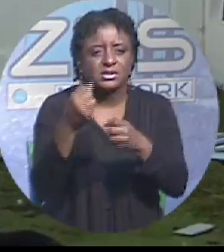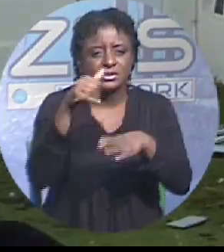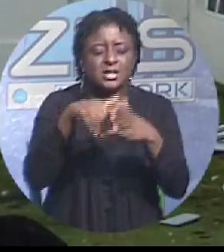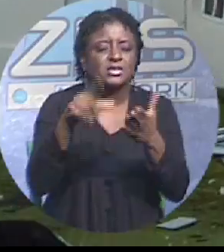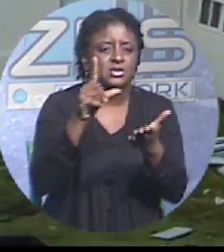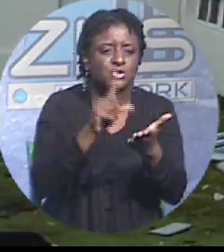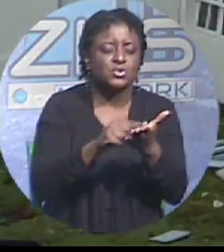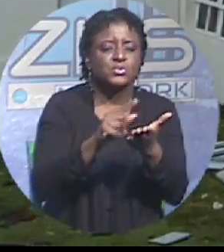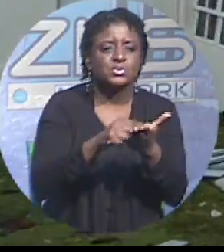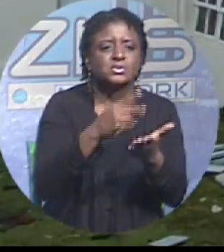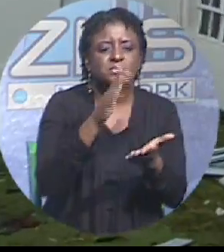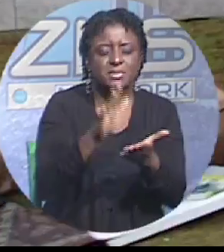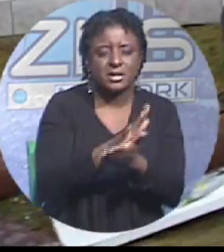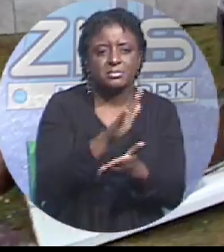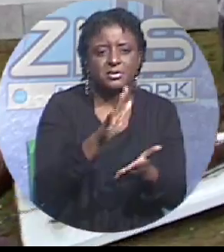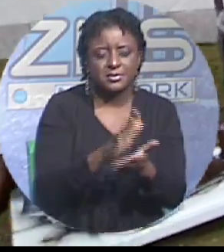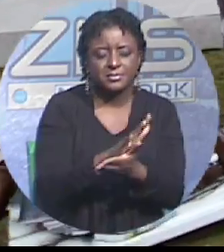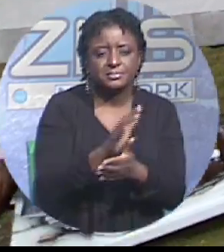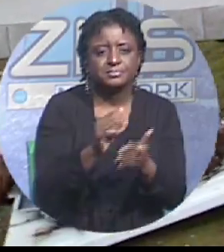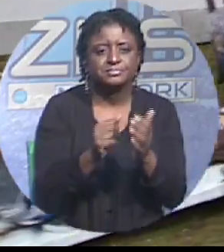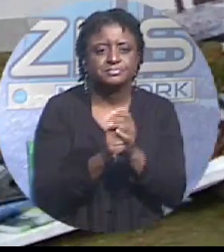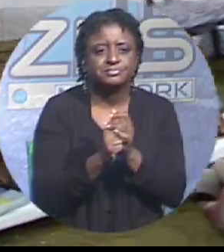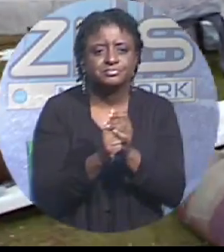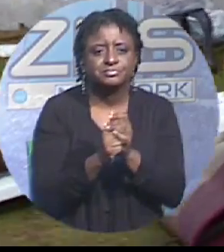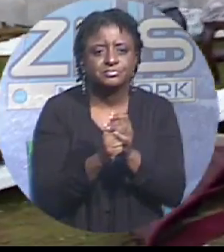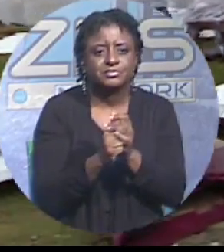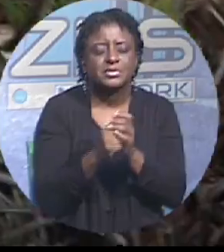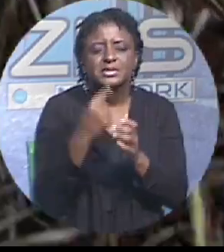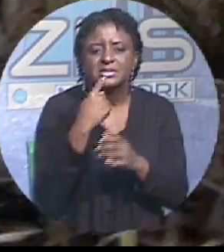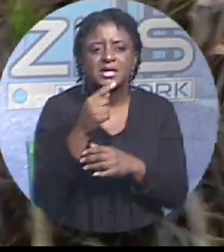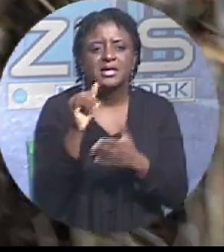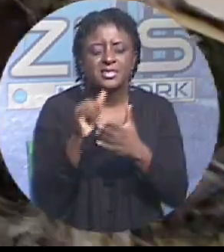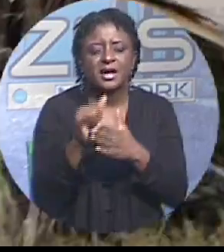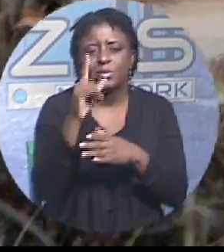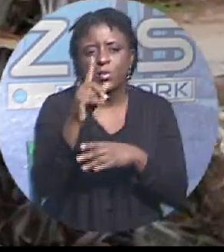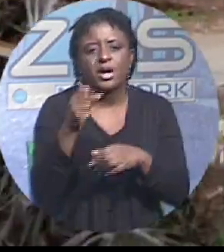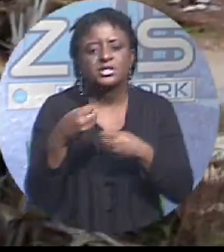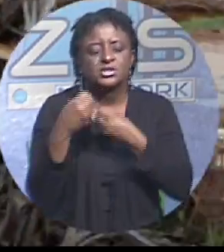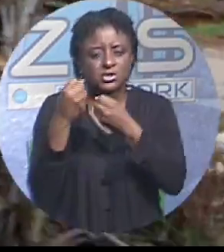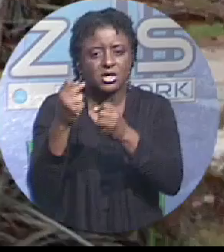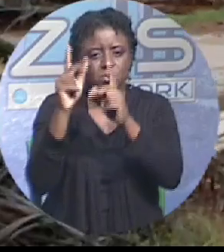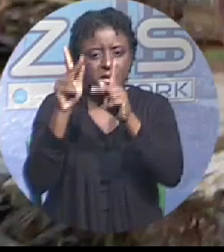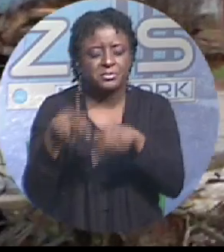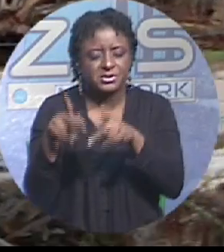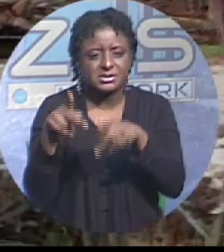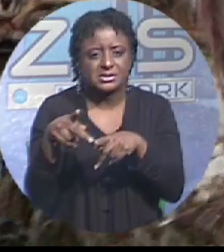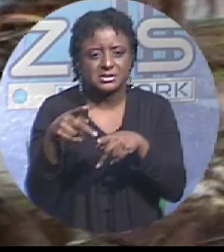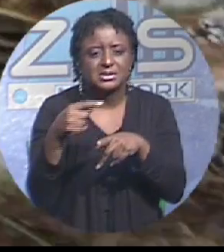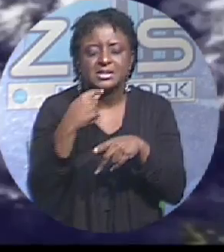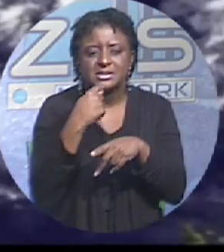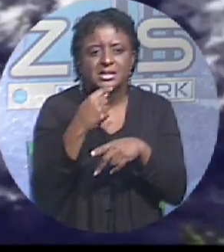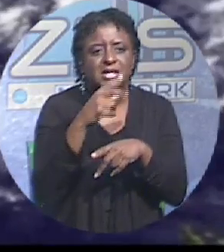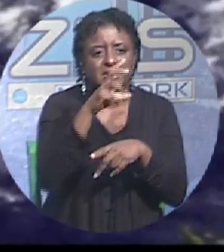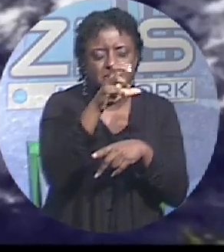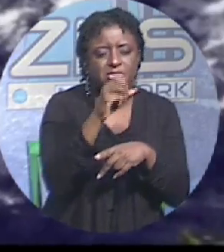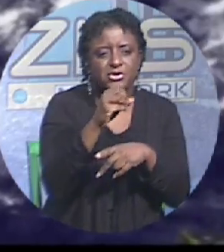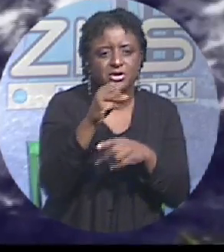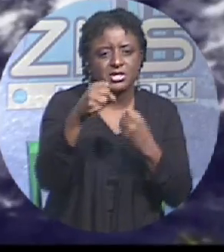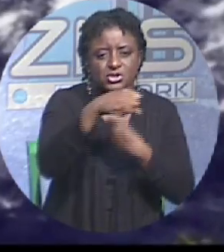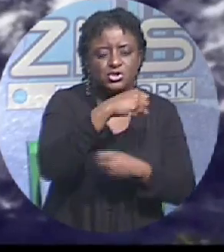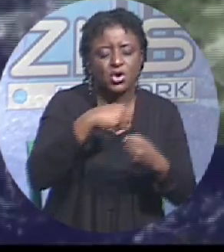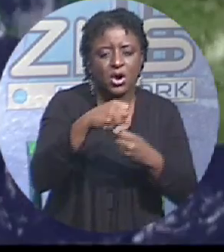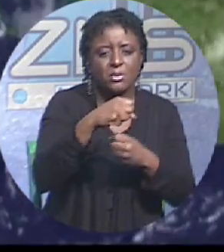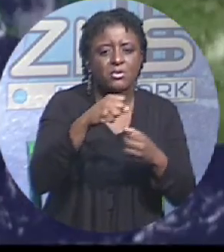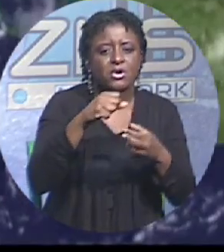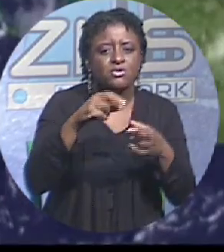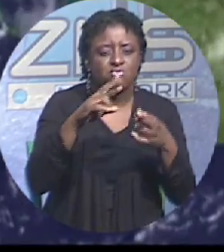And accused him of hysteria after allegedly confirming through social media 30 storm-related deaths on Long Island that